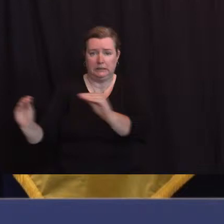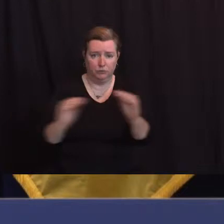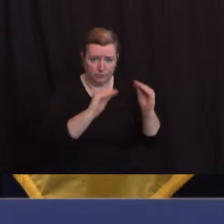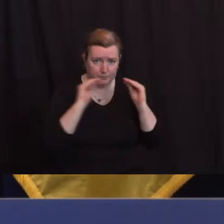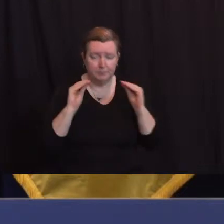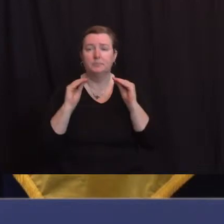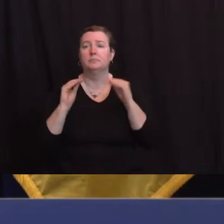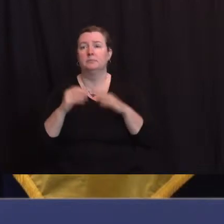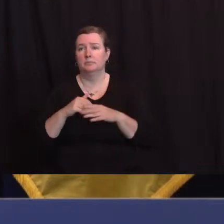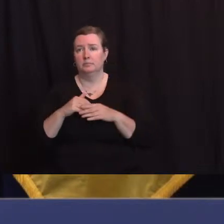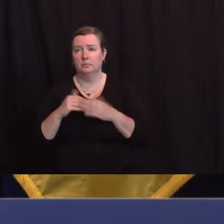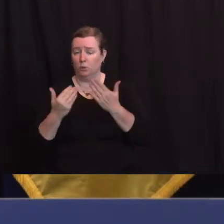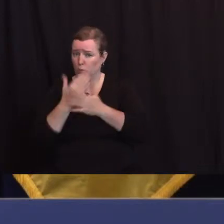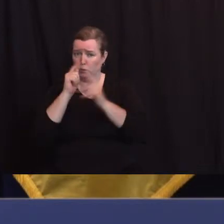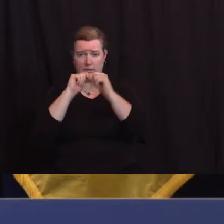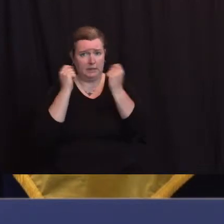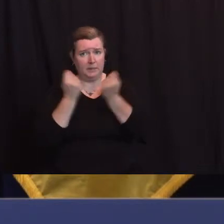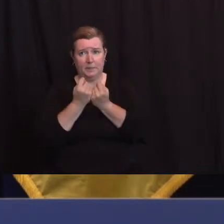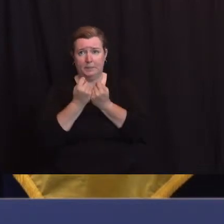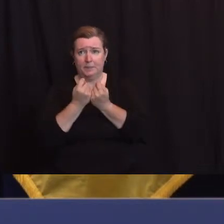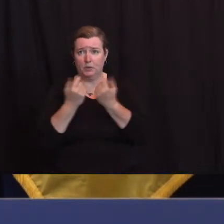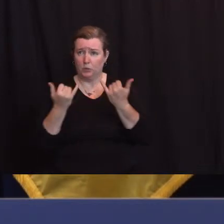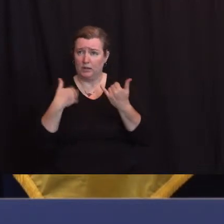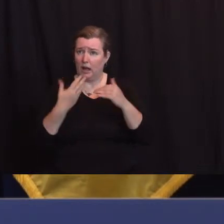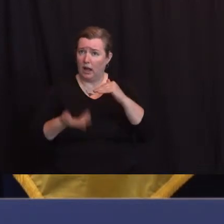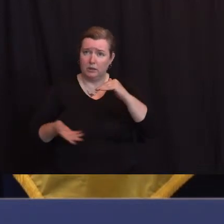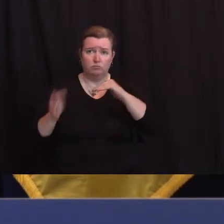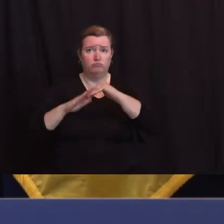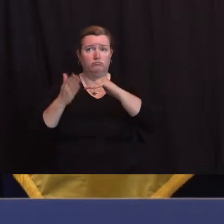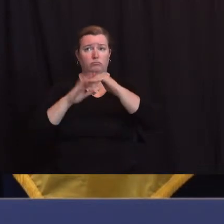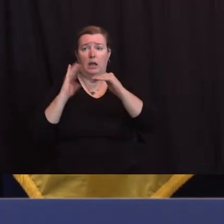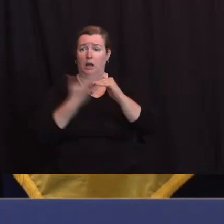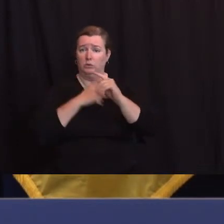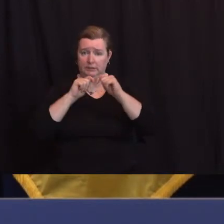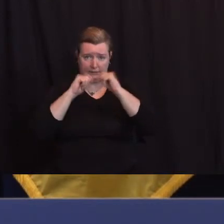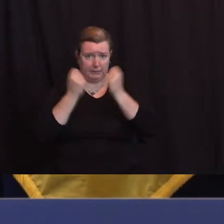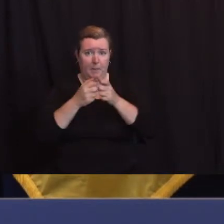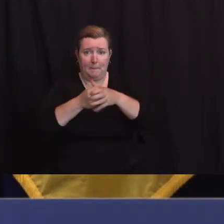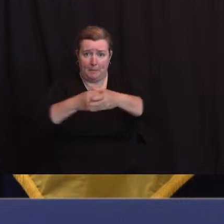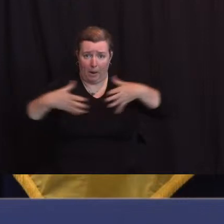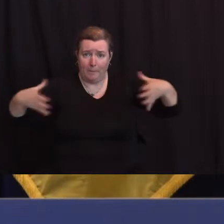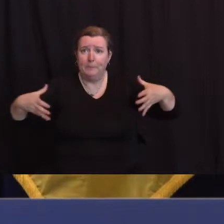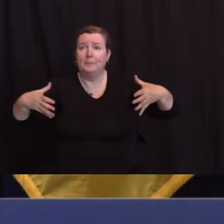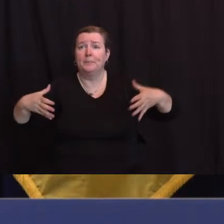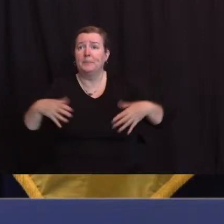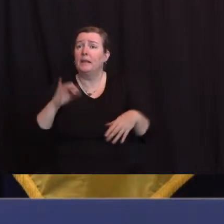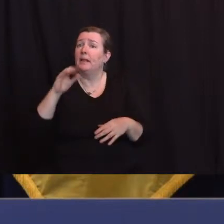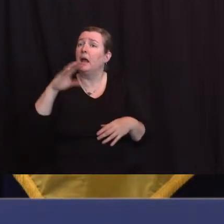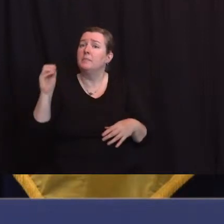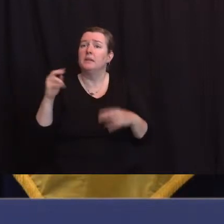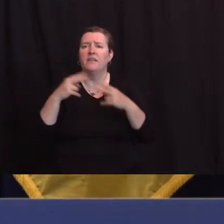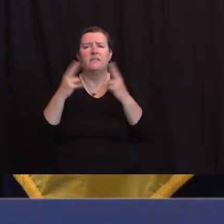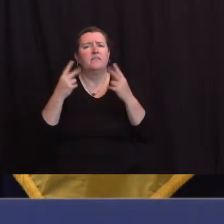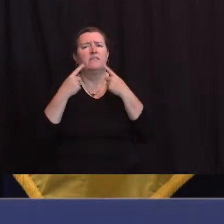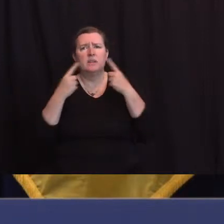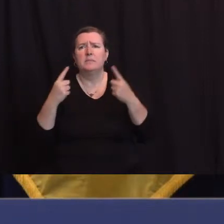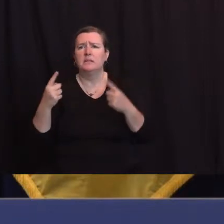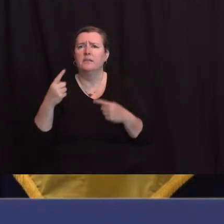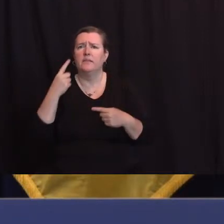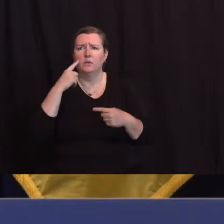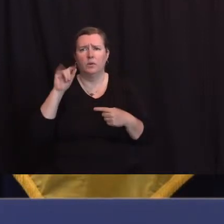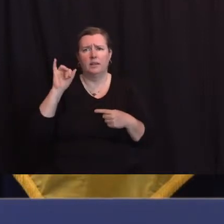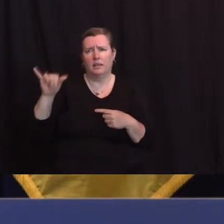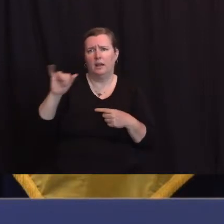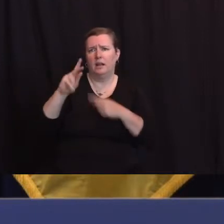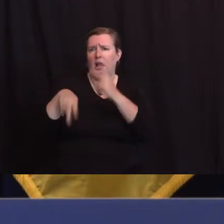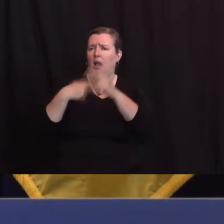and we are ramping it up pretty substantially. And it's a firm that is quite renowned in this space, and I'm